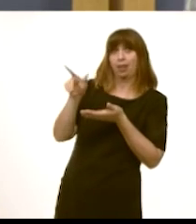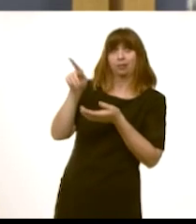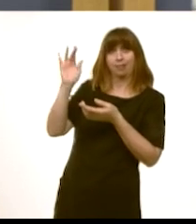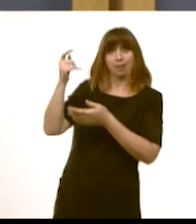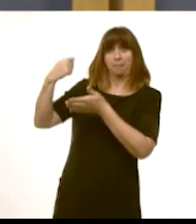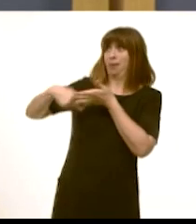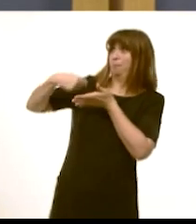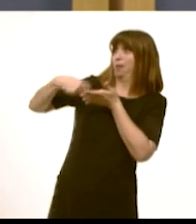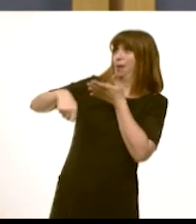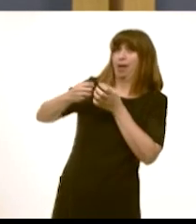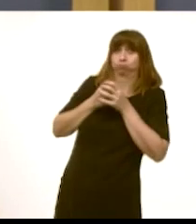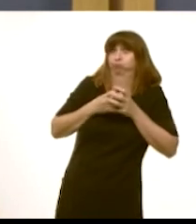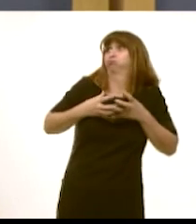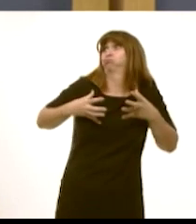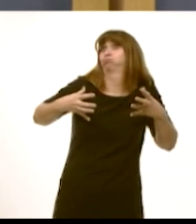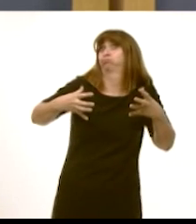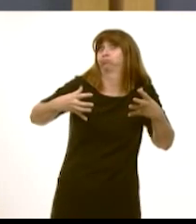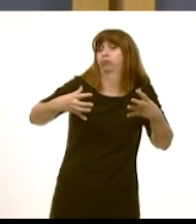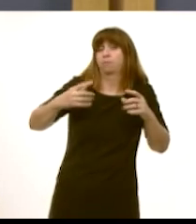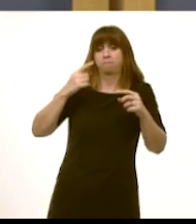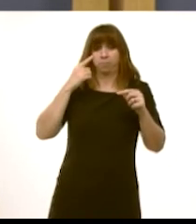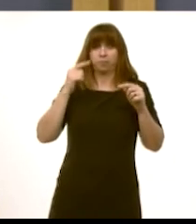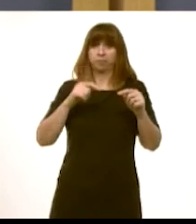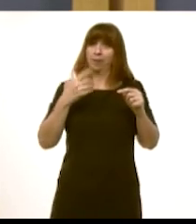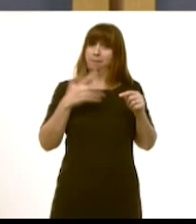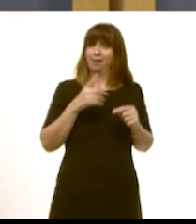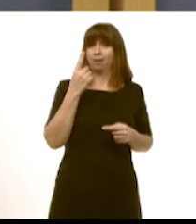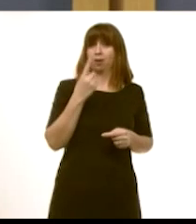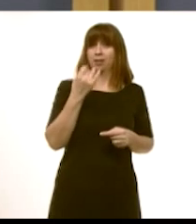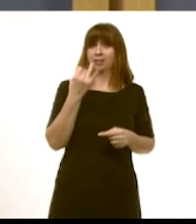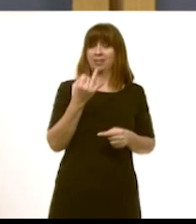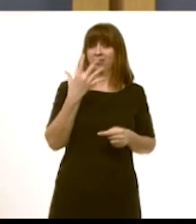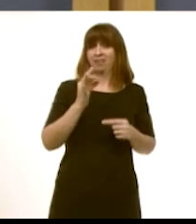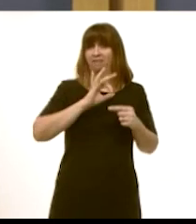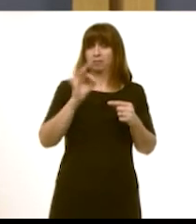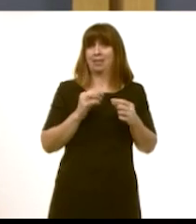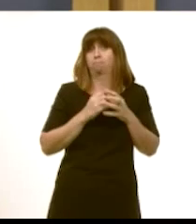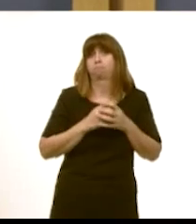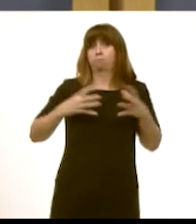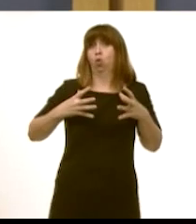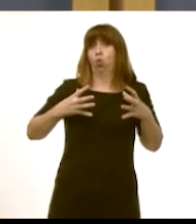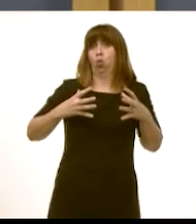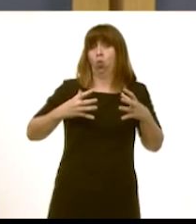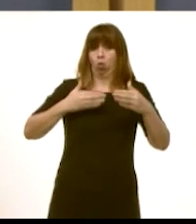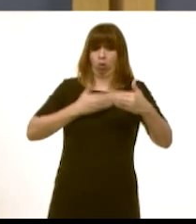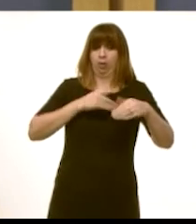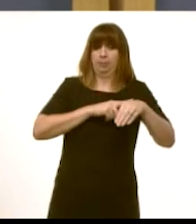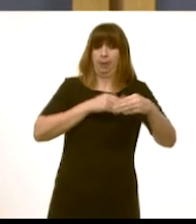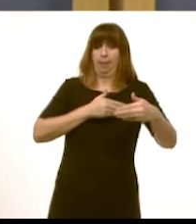years. Figures for the second quarter of this year show a 175% increase from the same quarter